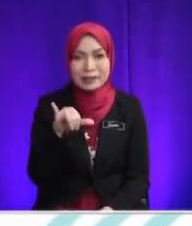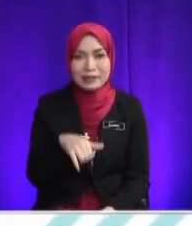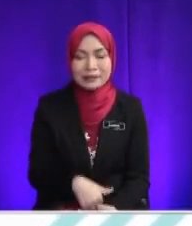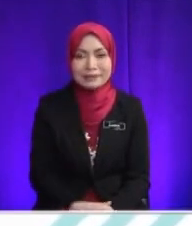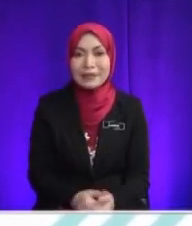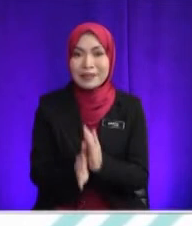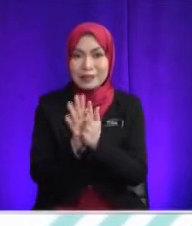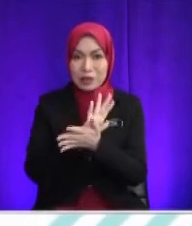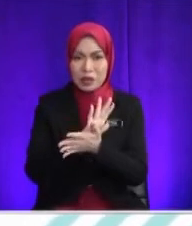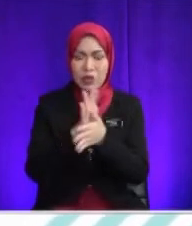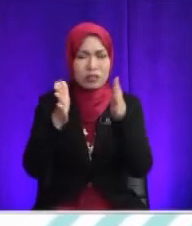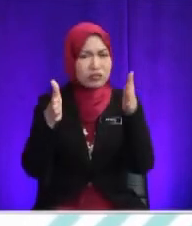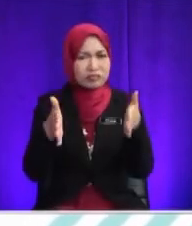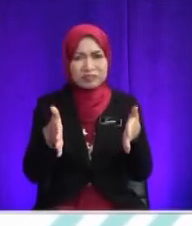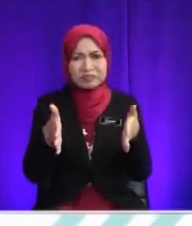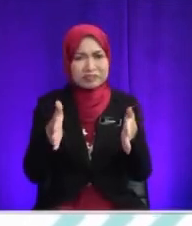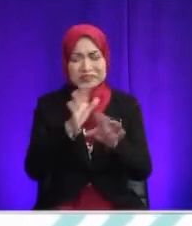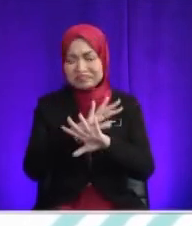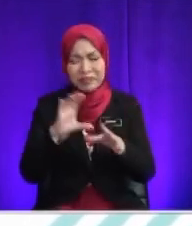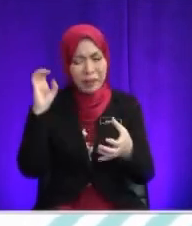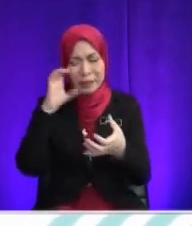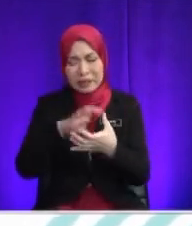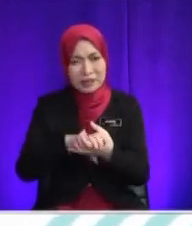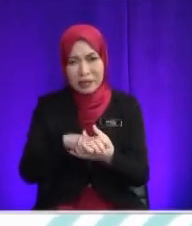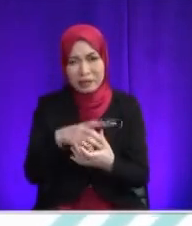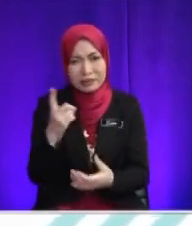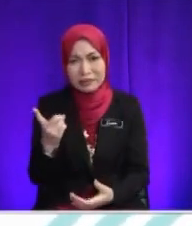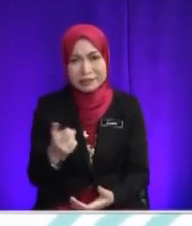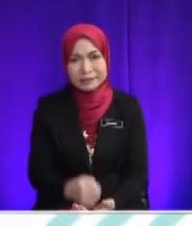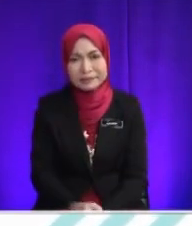So people don't trust her anymore. Why don't we check